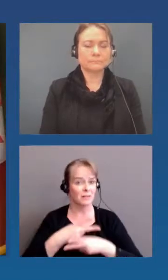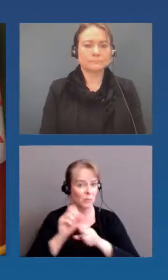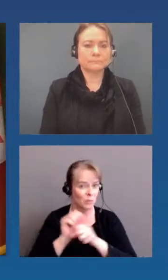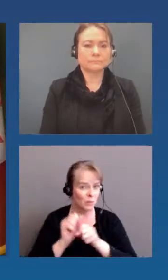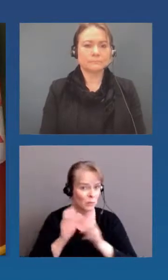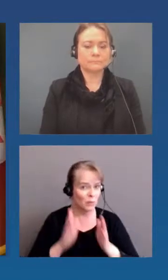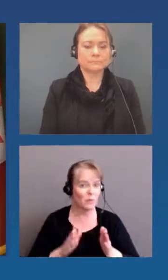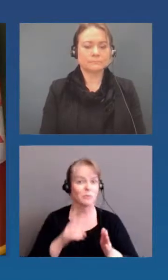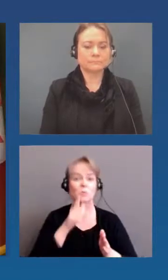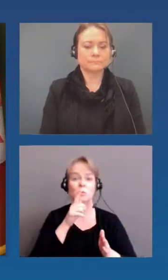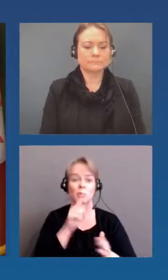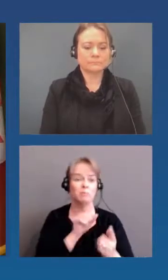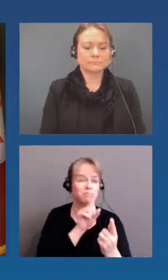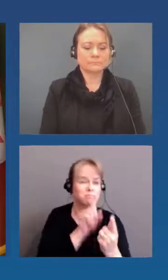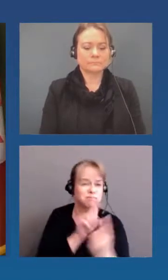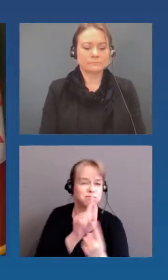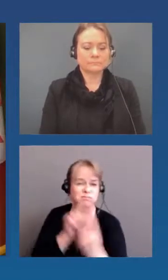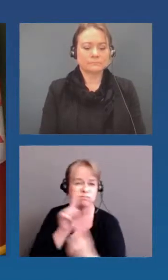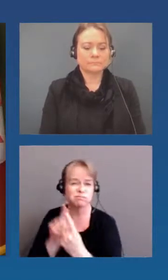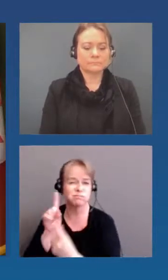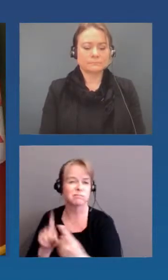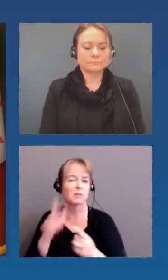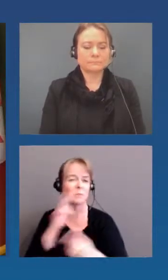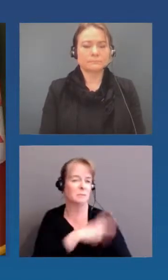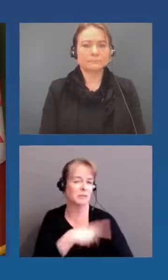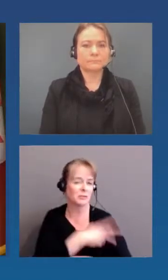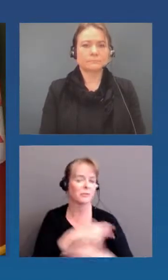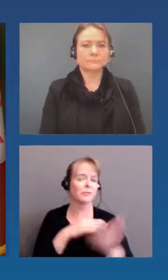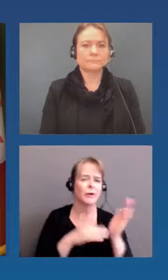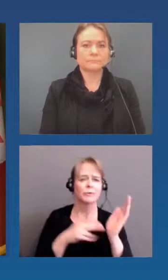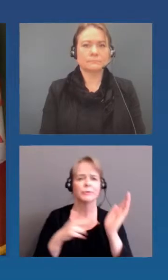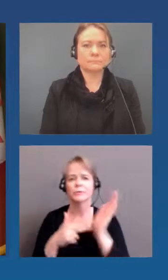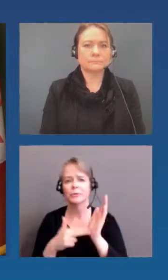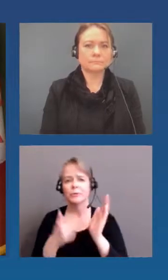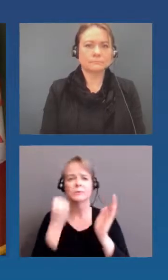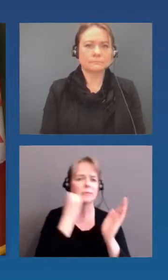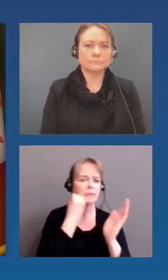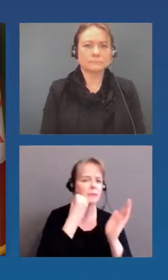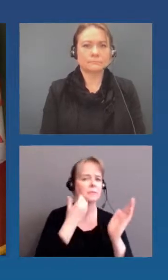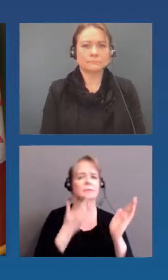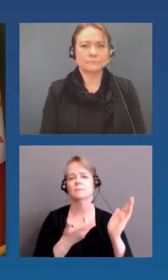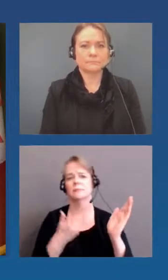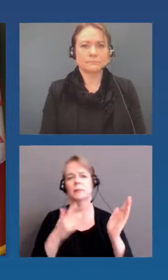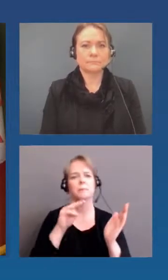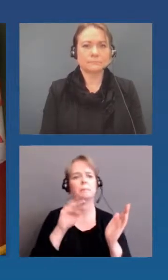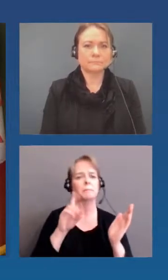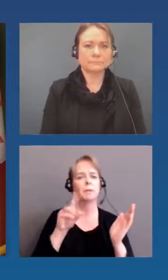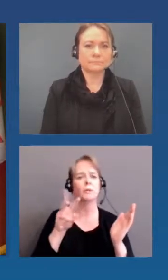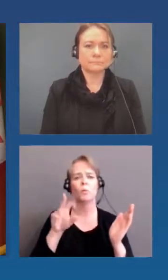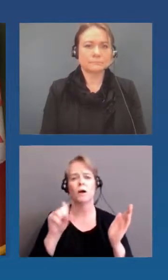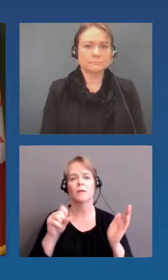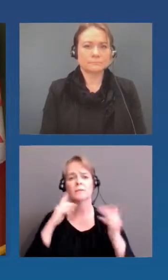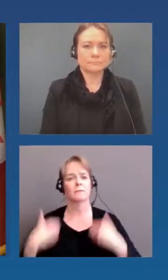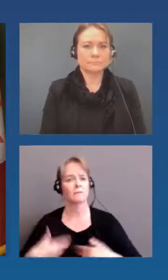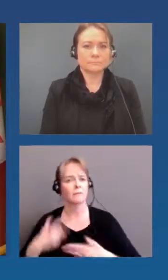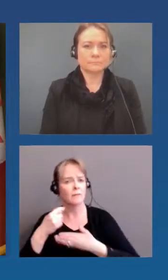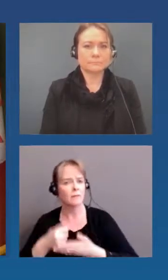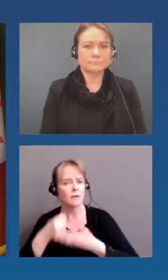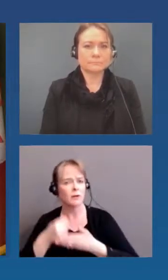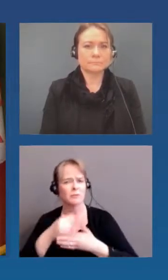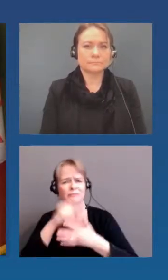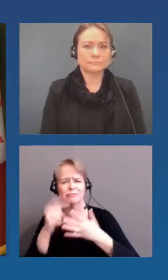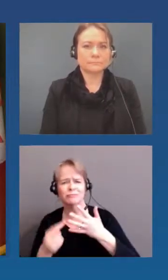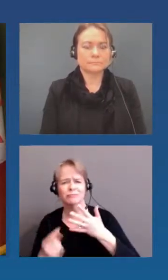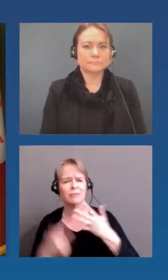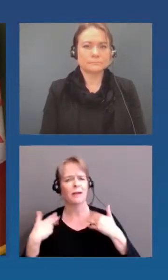patient-facing healthcare workers, such as doctors, nurses, dentists, midwives, physiotherapists, any other